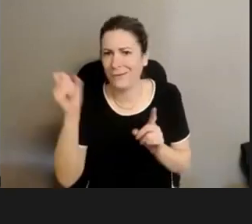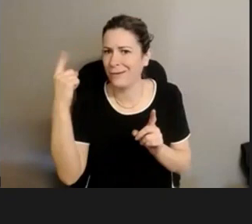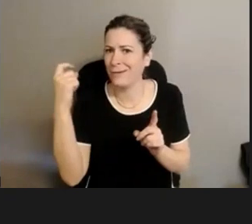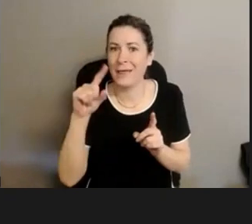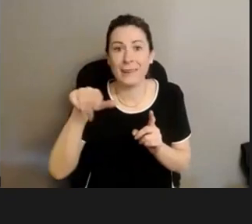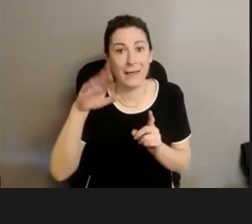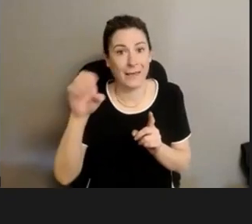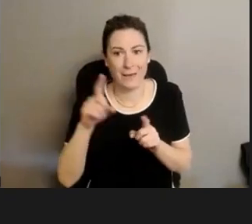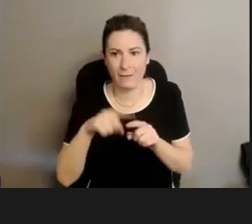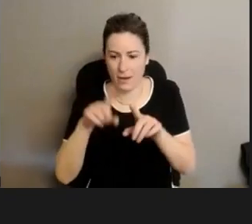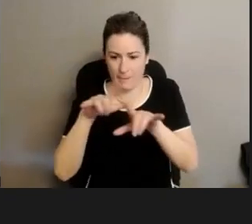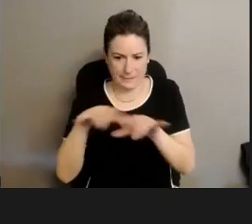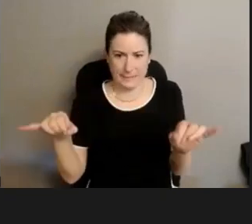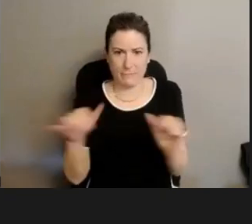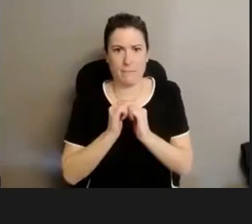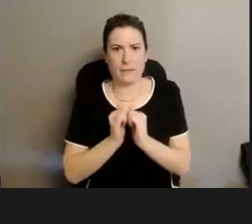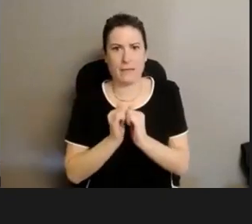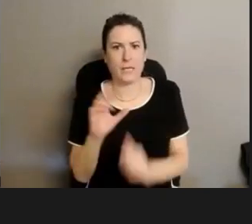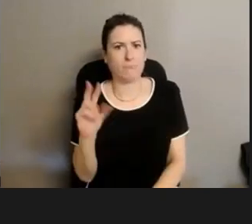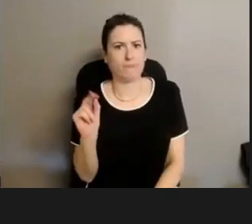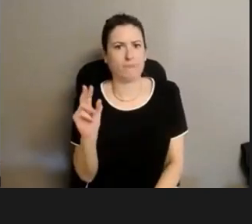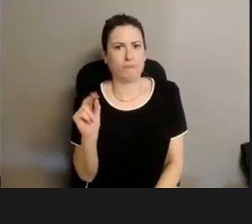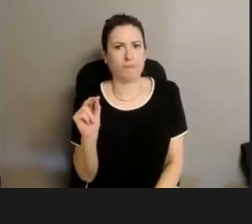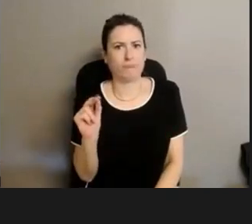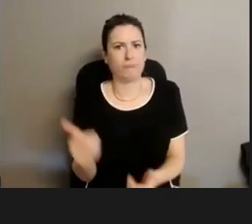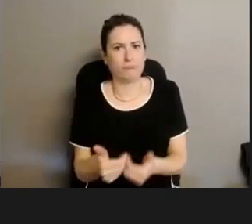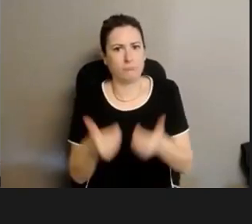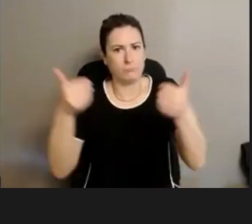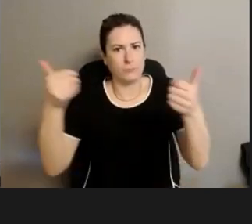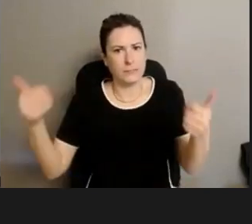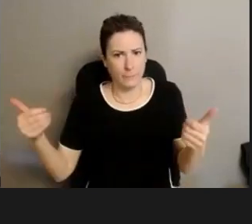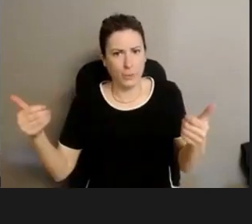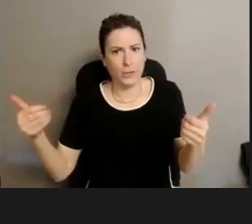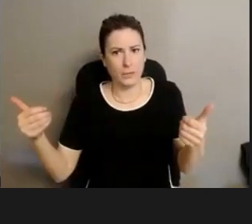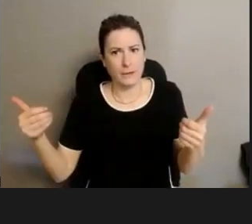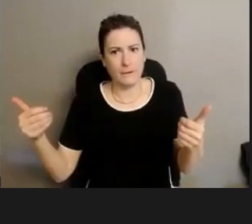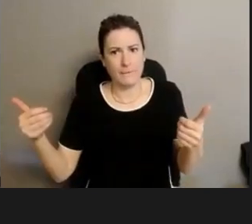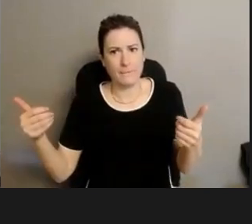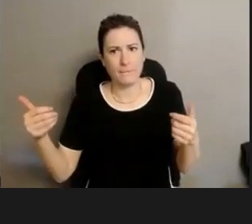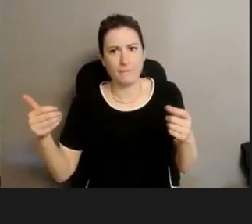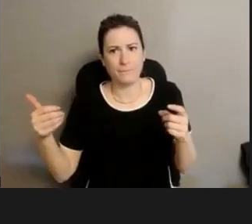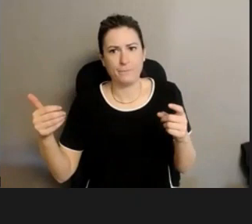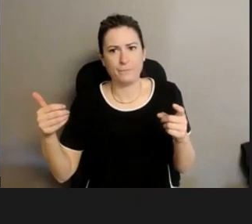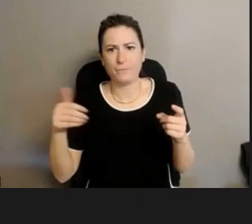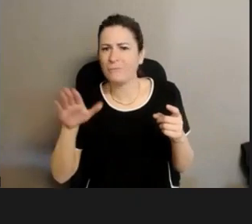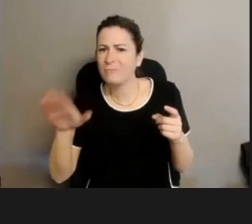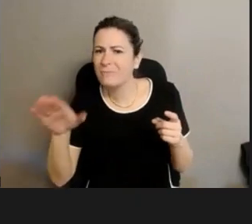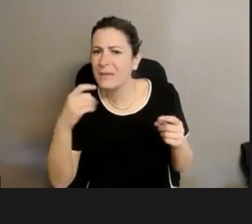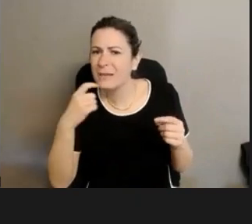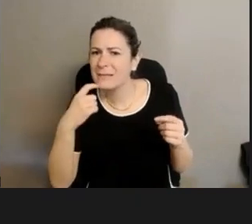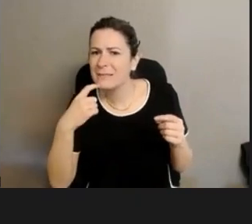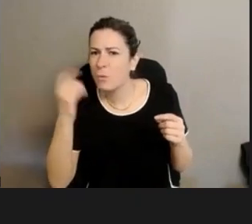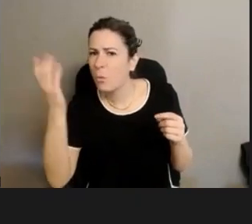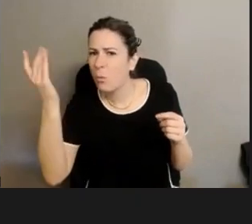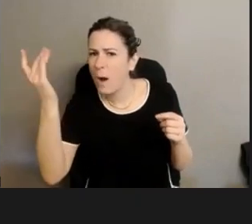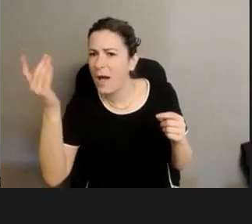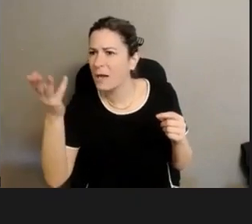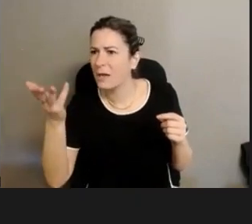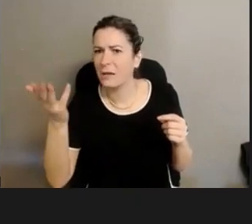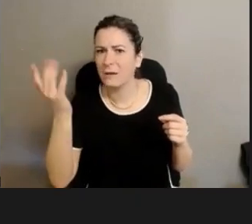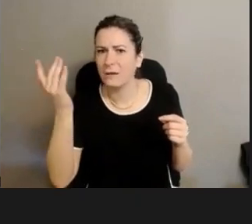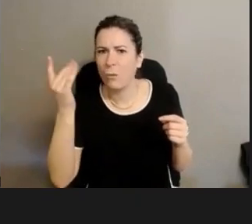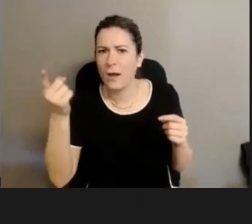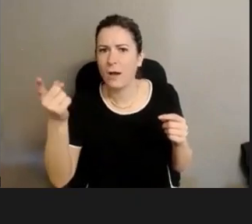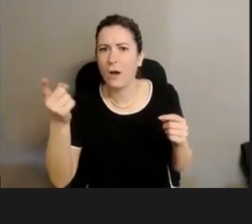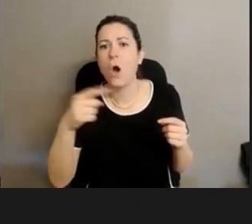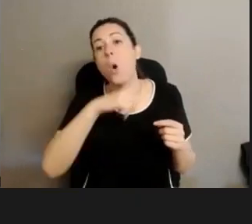asked, when I asked why that would be the case, I was told because it'll be easier when one of you dies, because built into